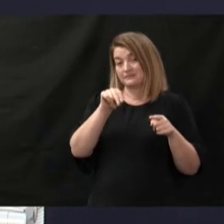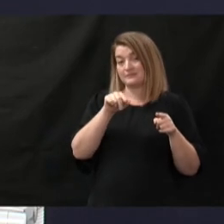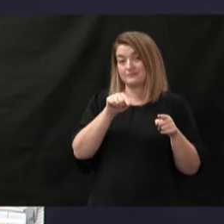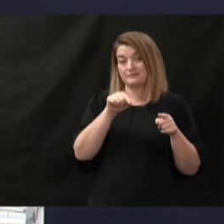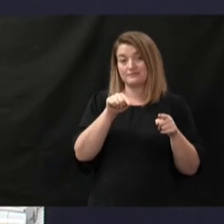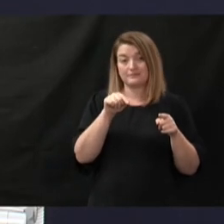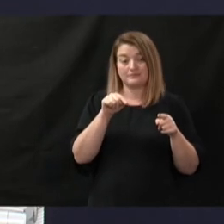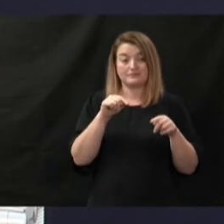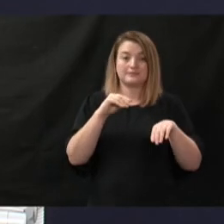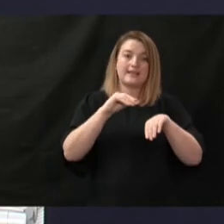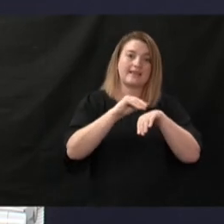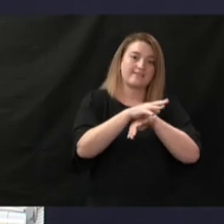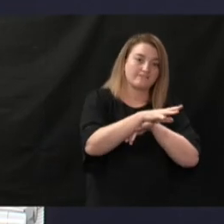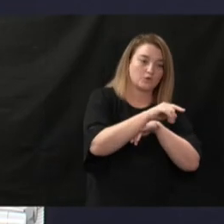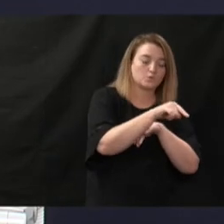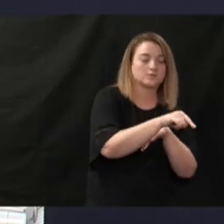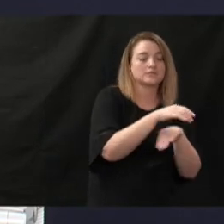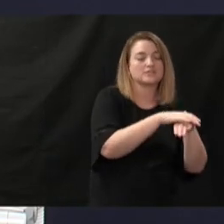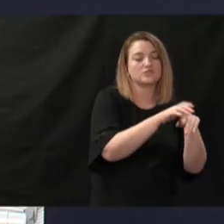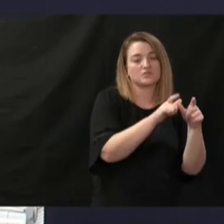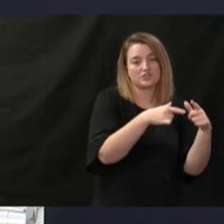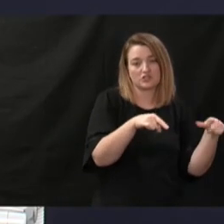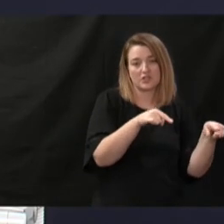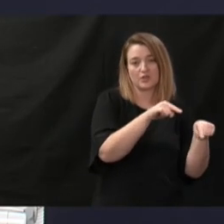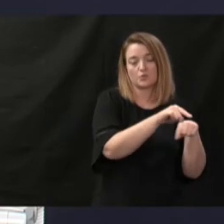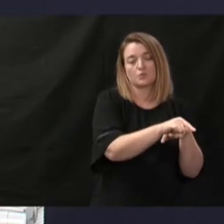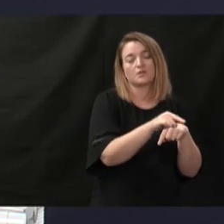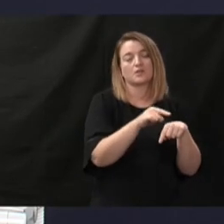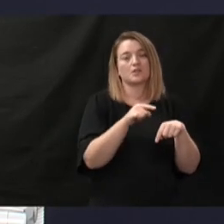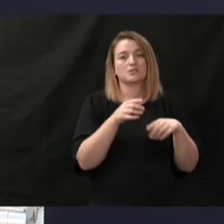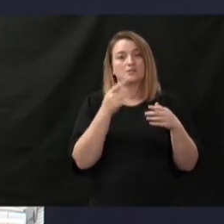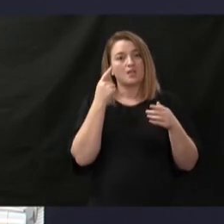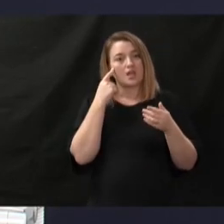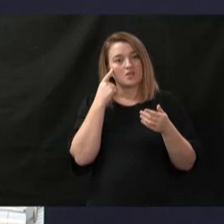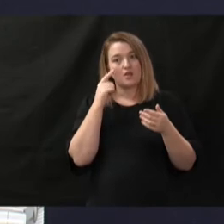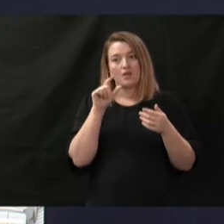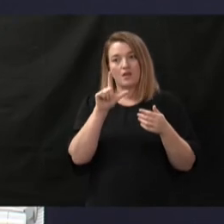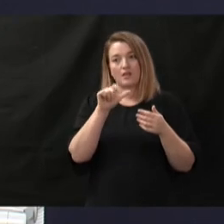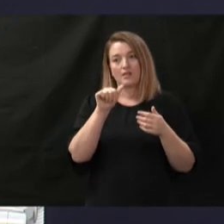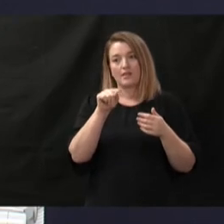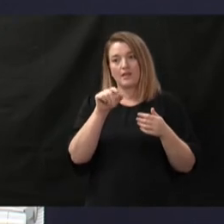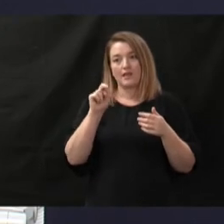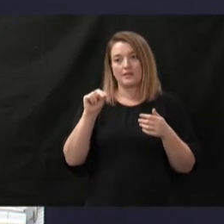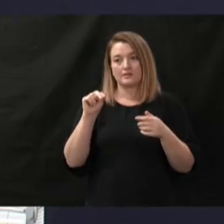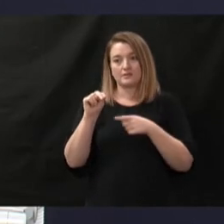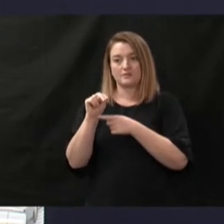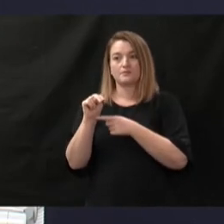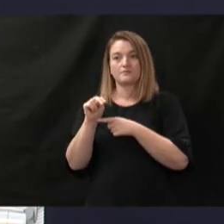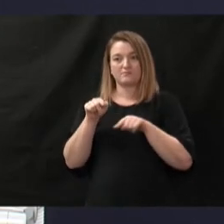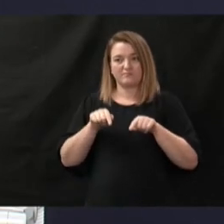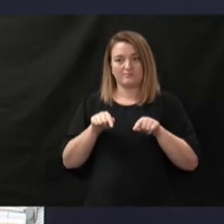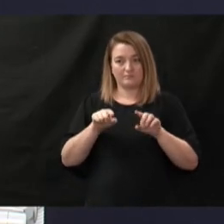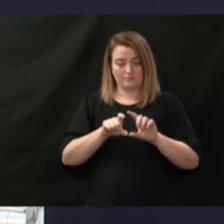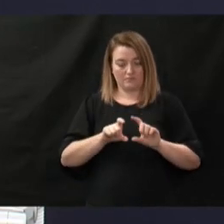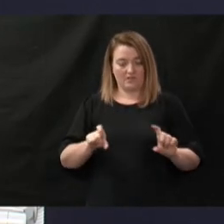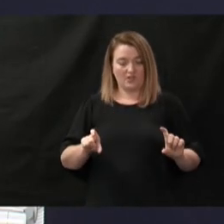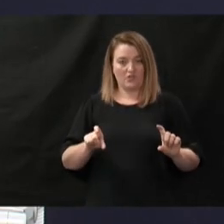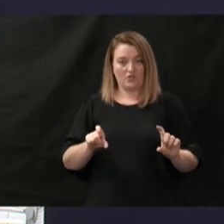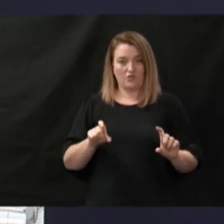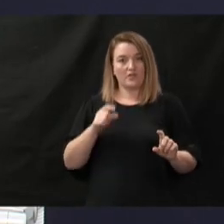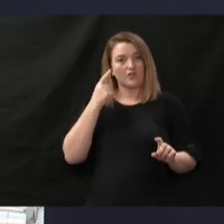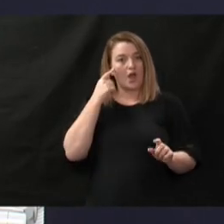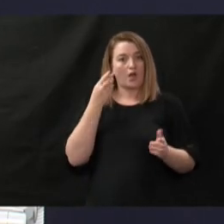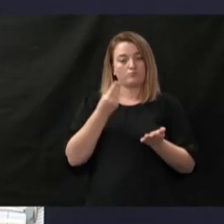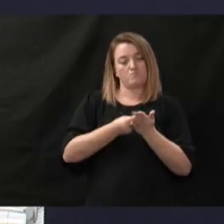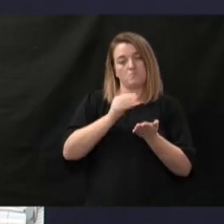began to do words that are Latin, and it used to be the people that were the rich people who were speaking